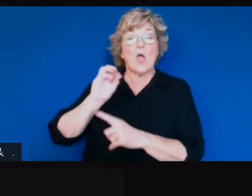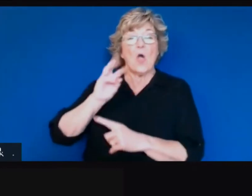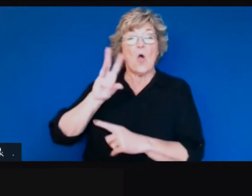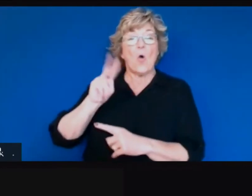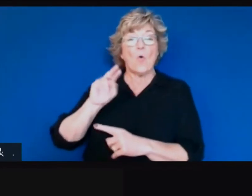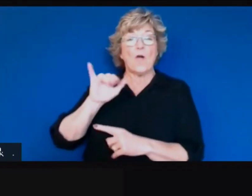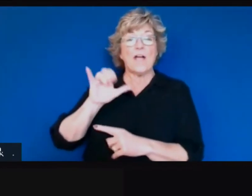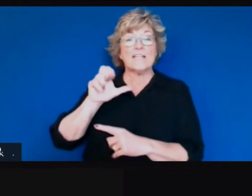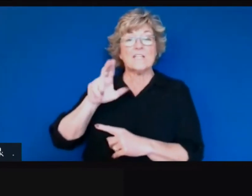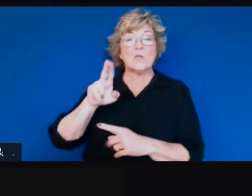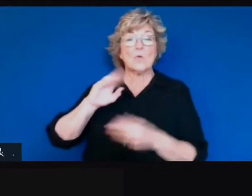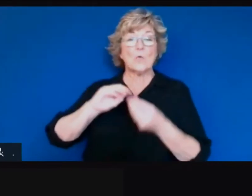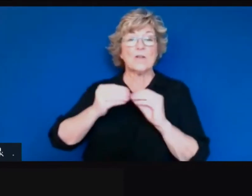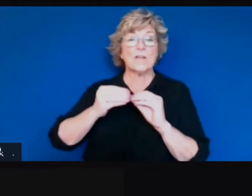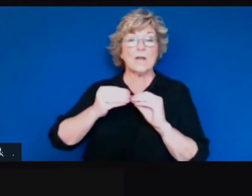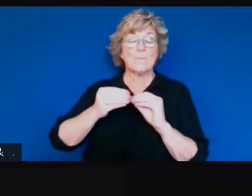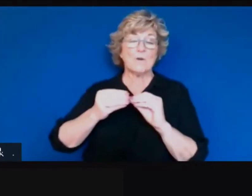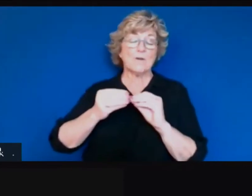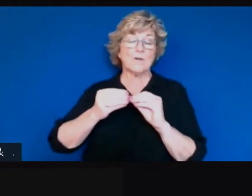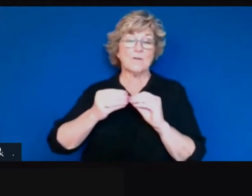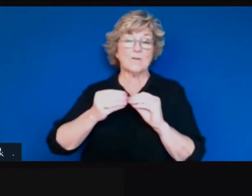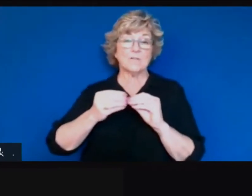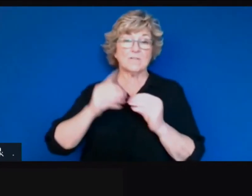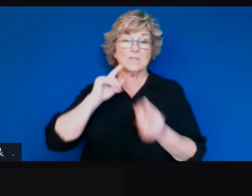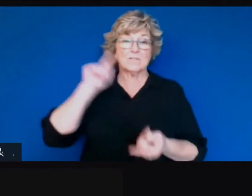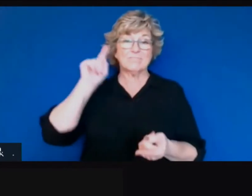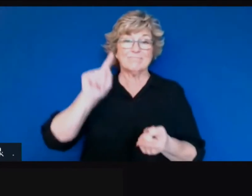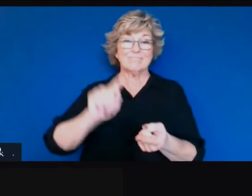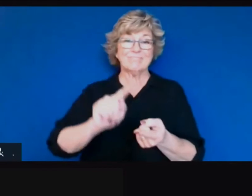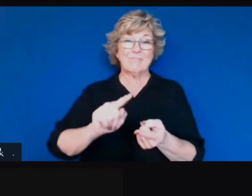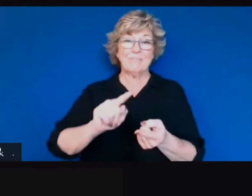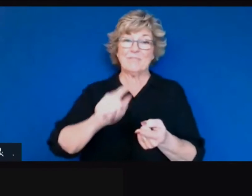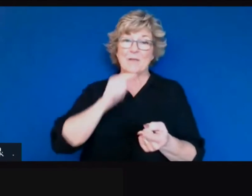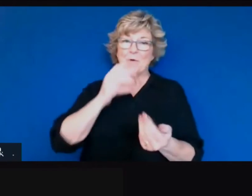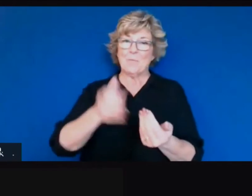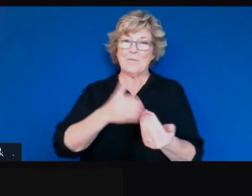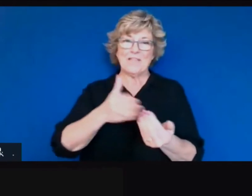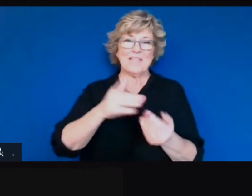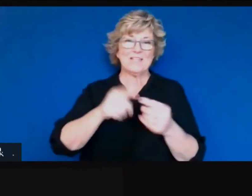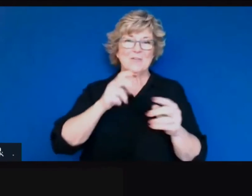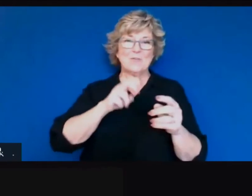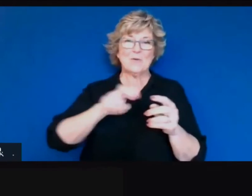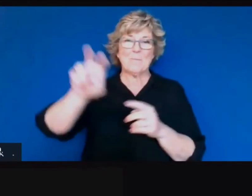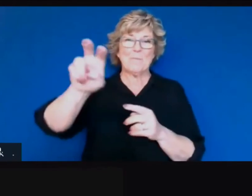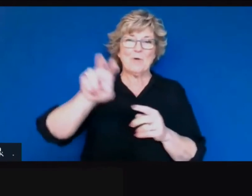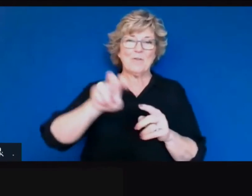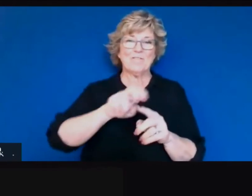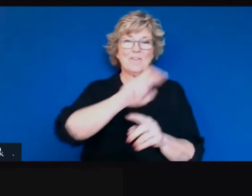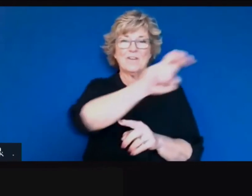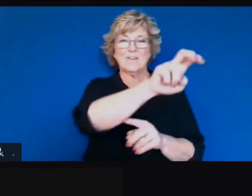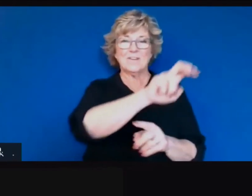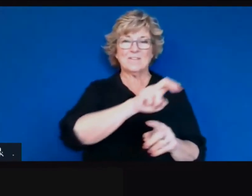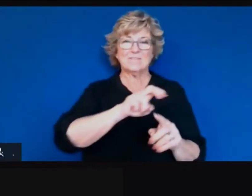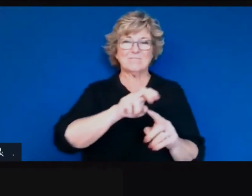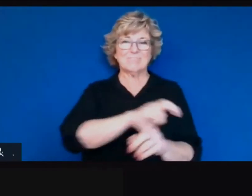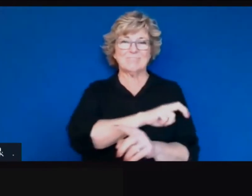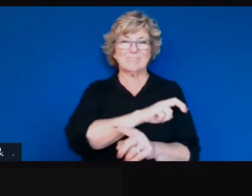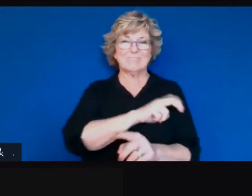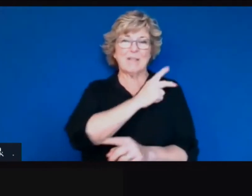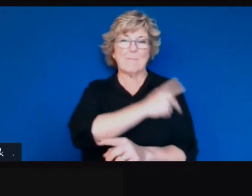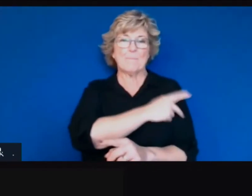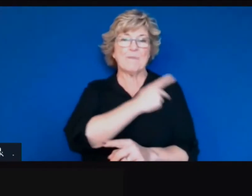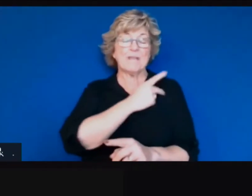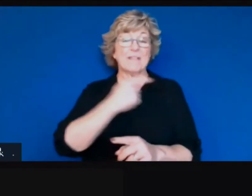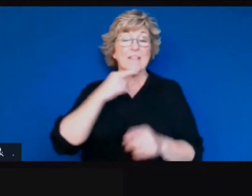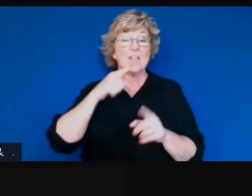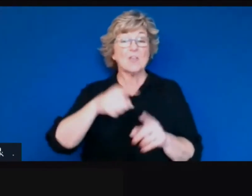be able to as easily move patients from one region to another. You'll recall, as the governor reminded us, that in the